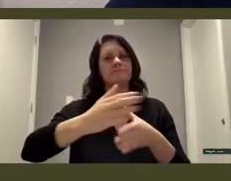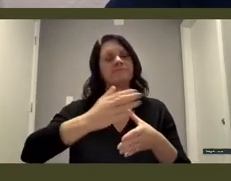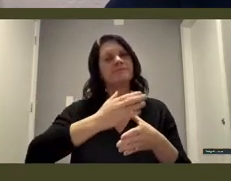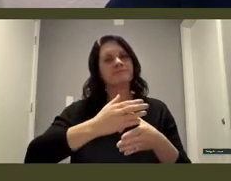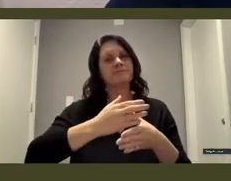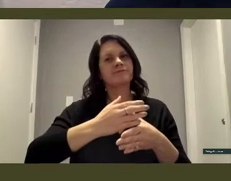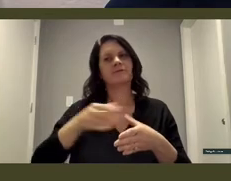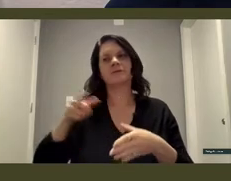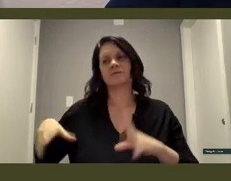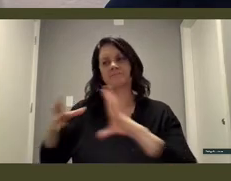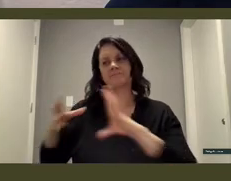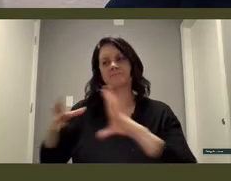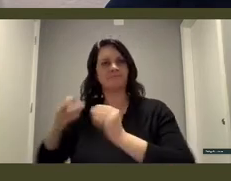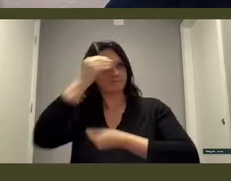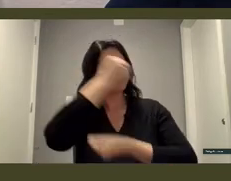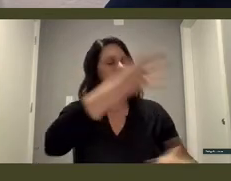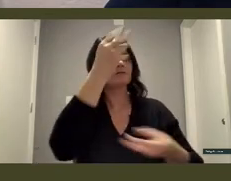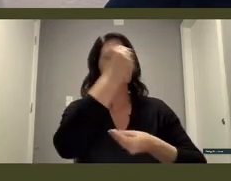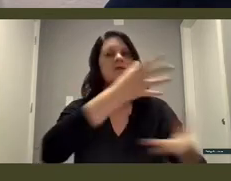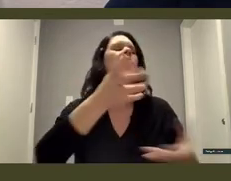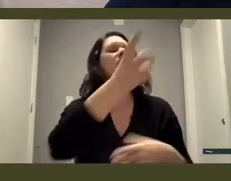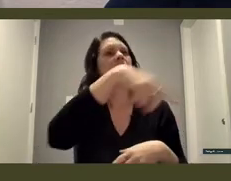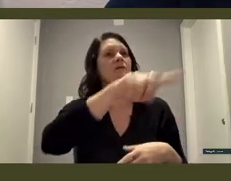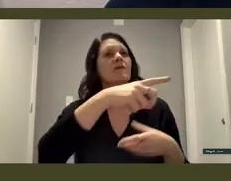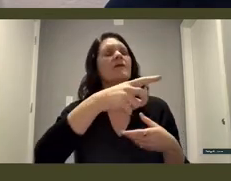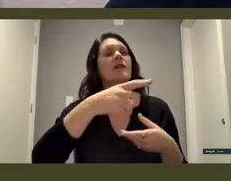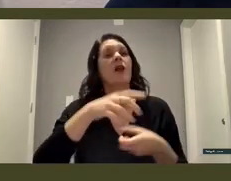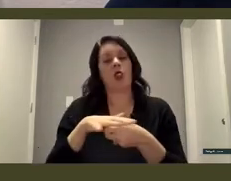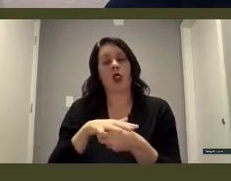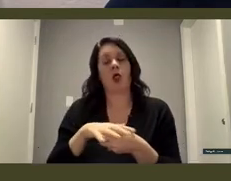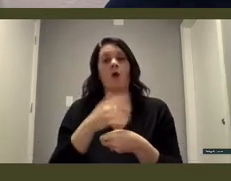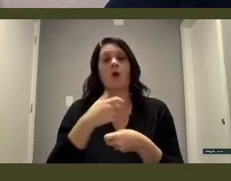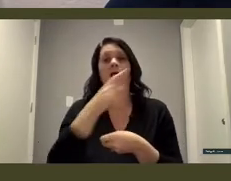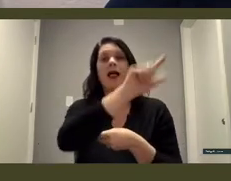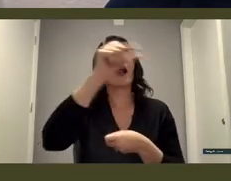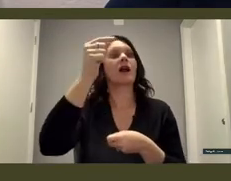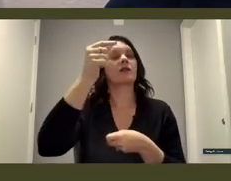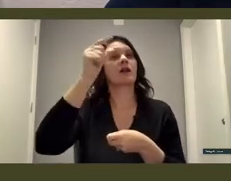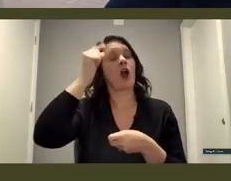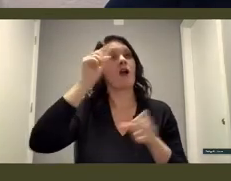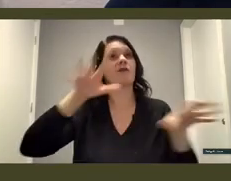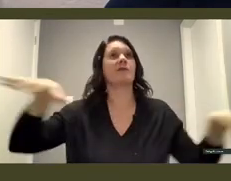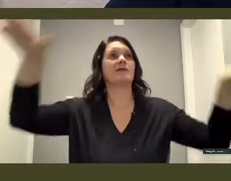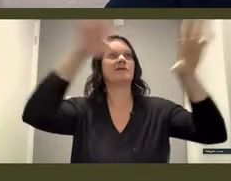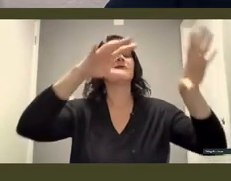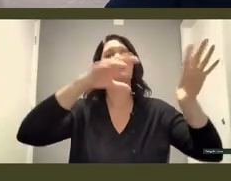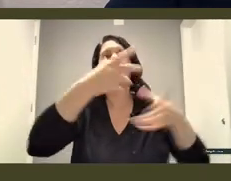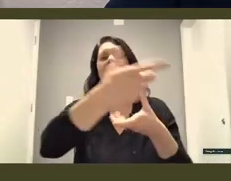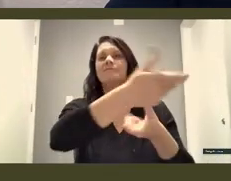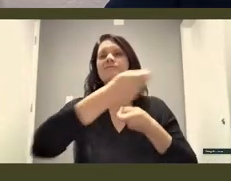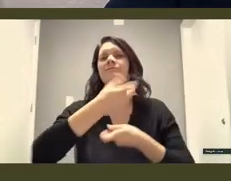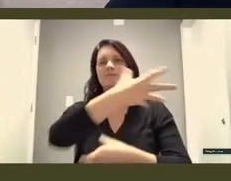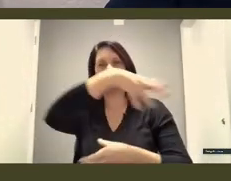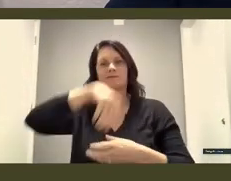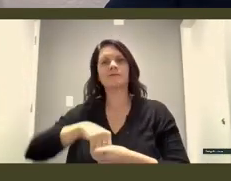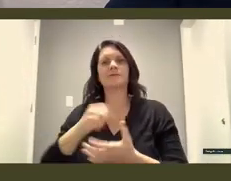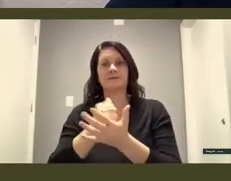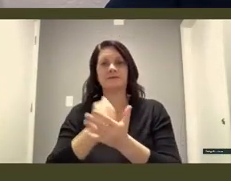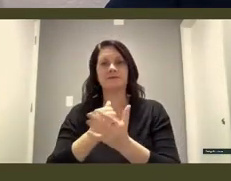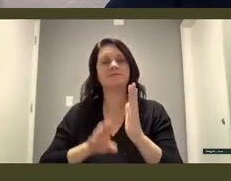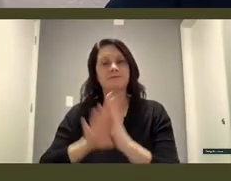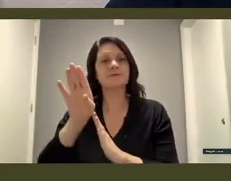heard locally and globally. And through this means, I've been able to participate in COP